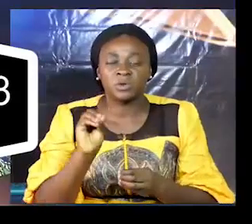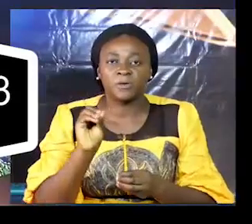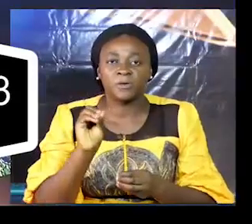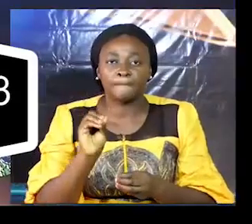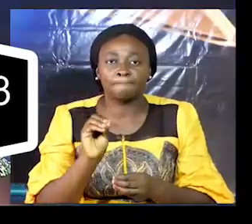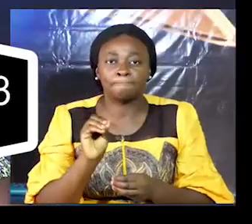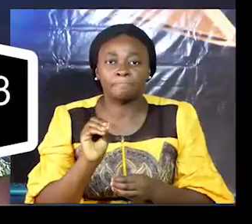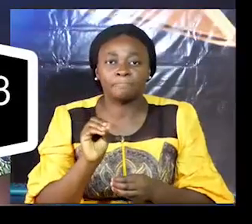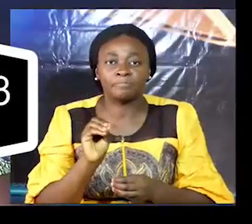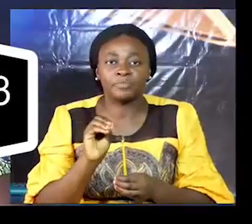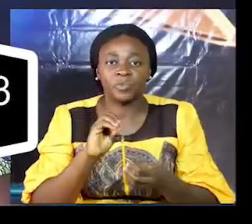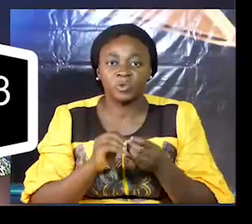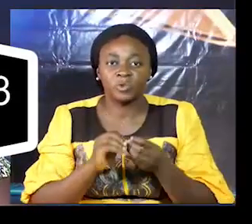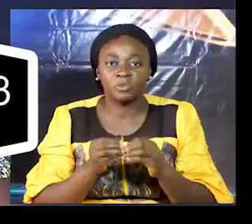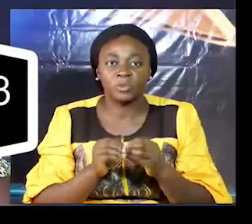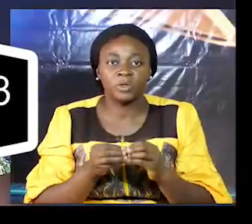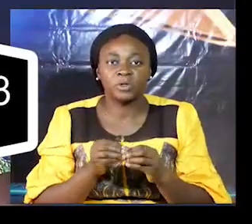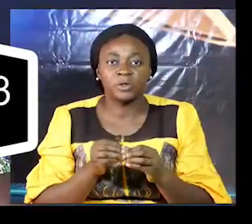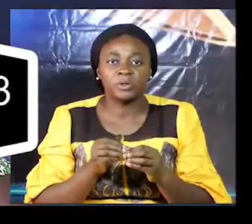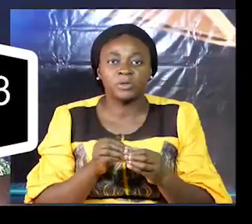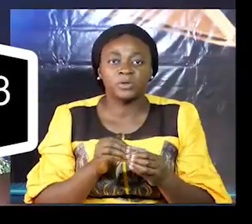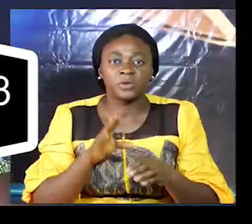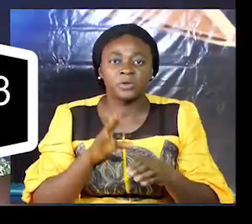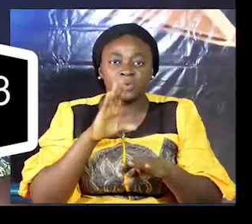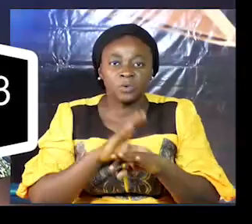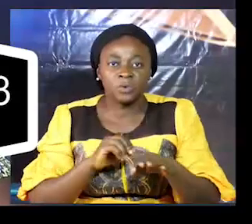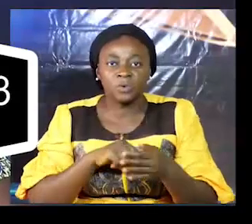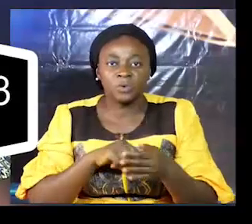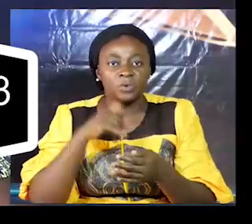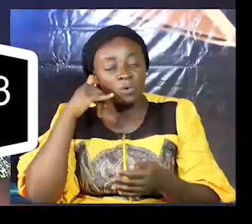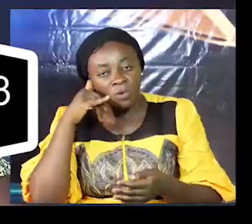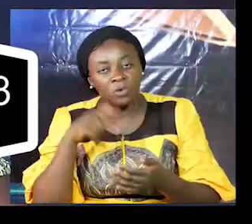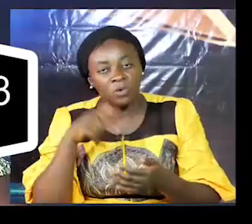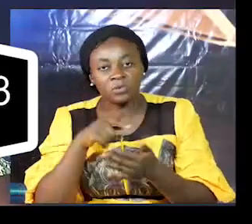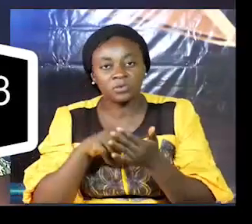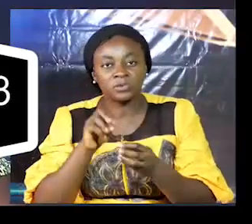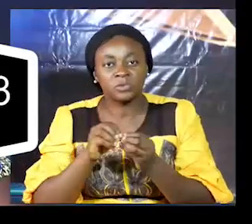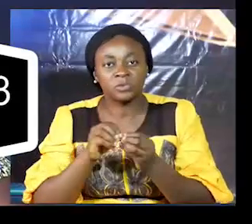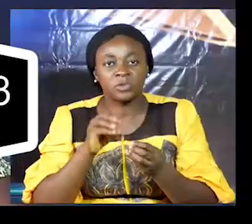0818-959-1591. Get your biro or get your phone and type the number